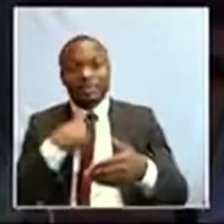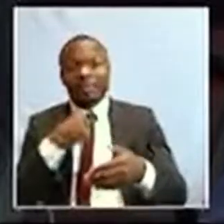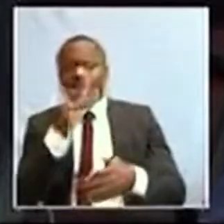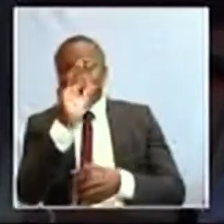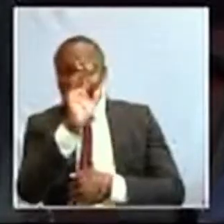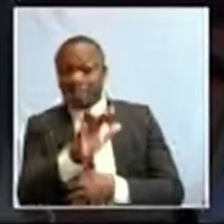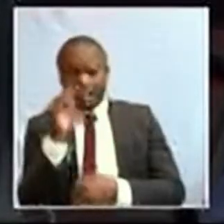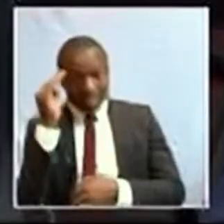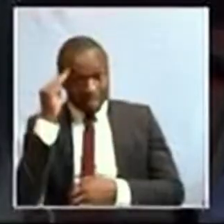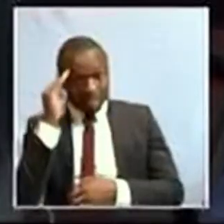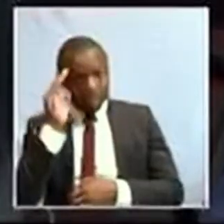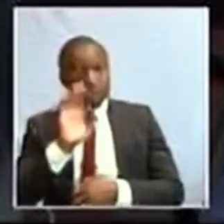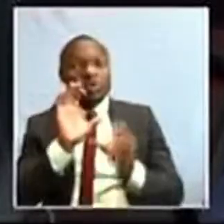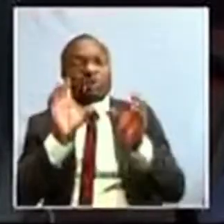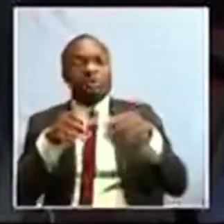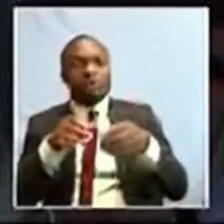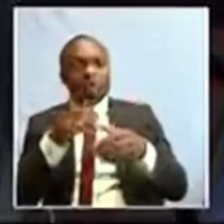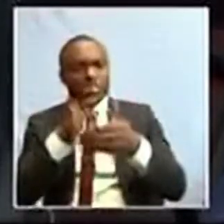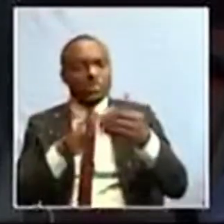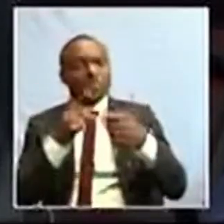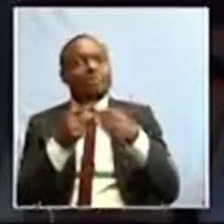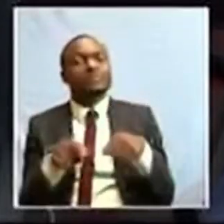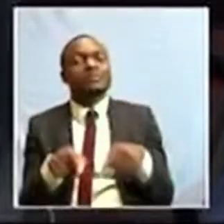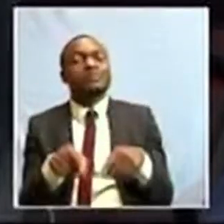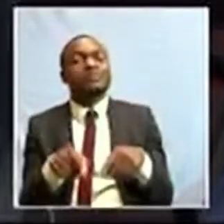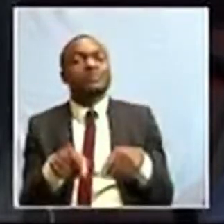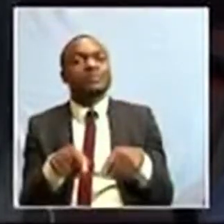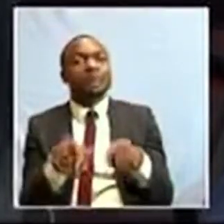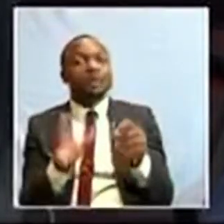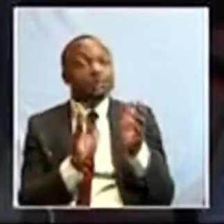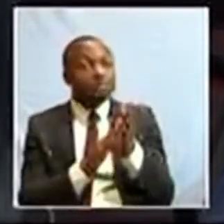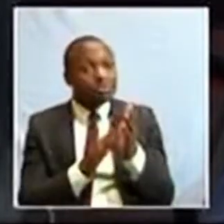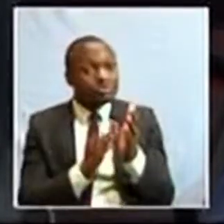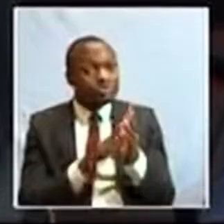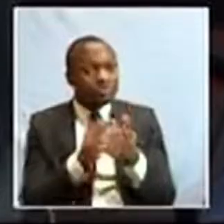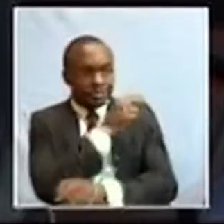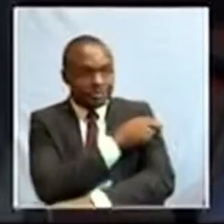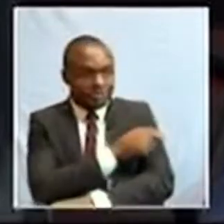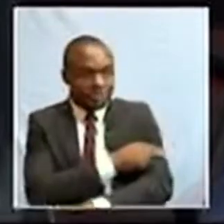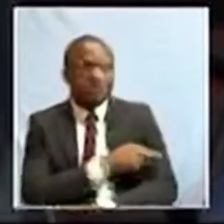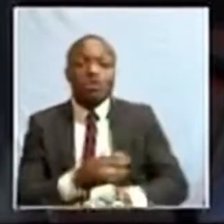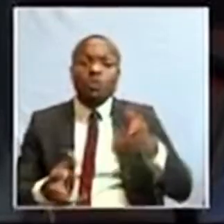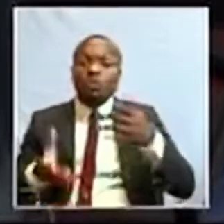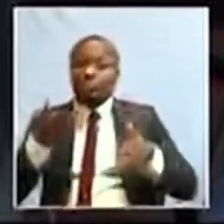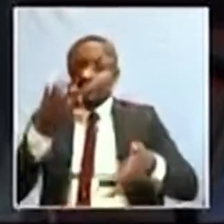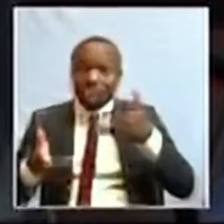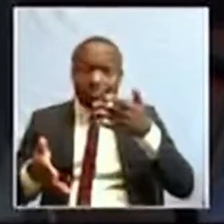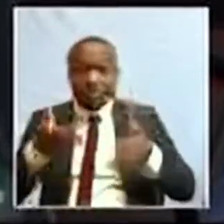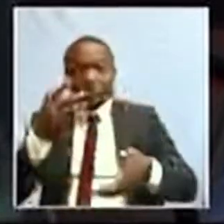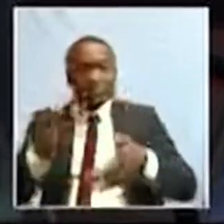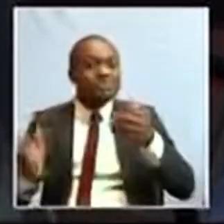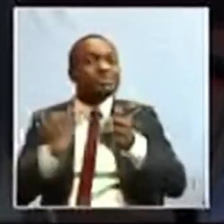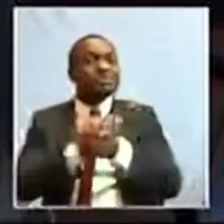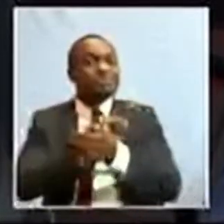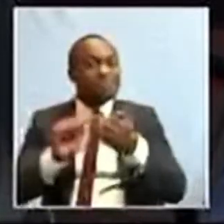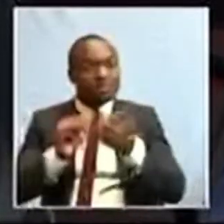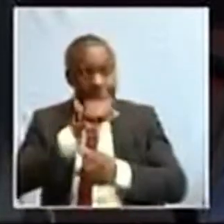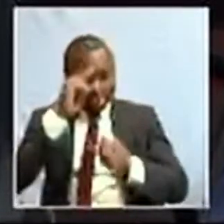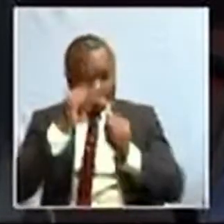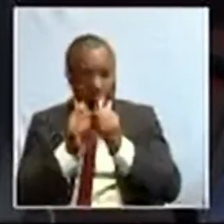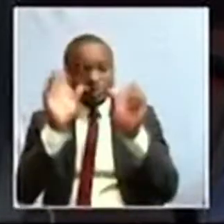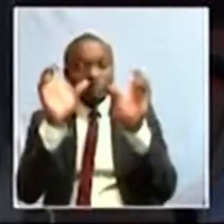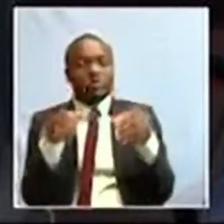know where your council is. So what happens? Does the school or the hospital burn down because the